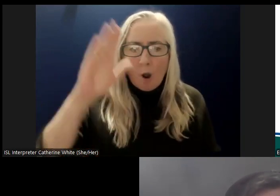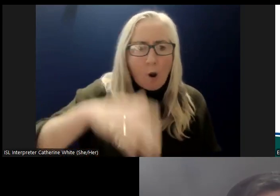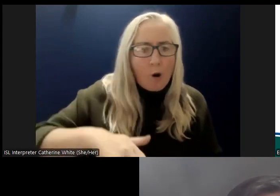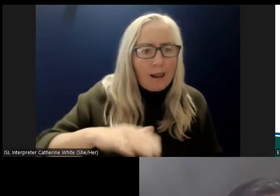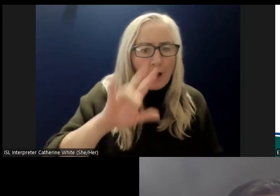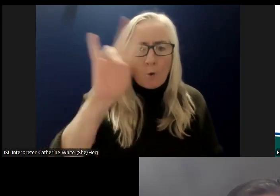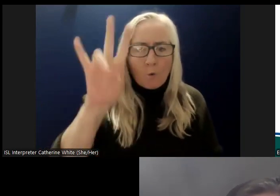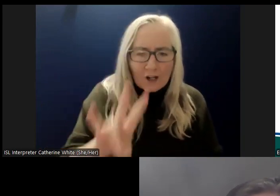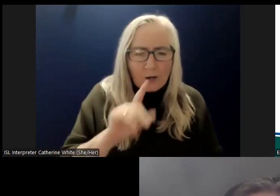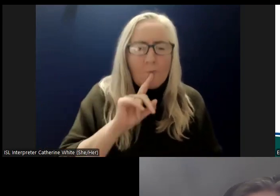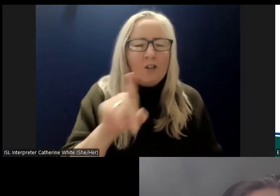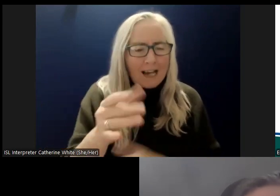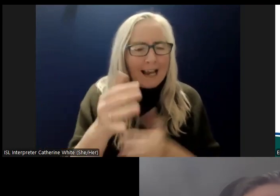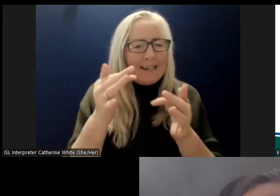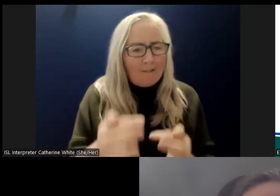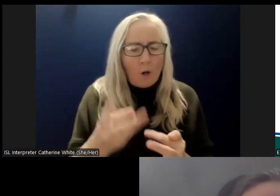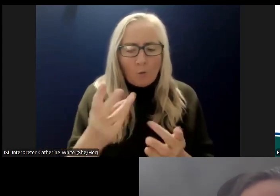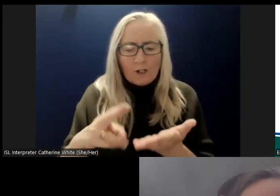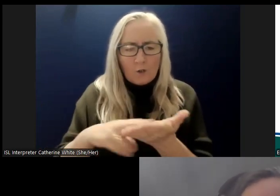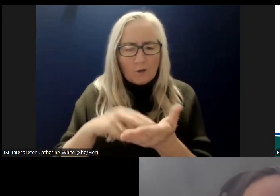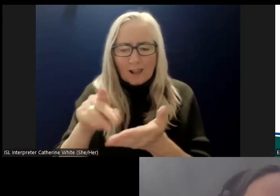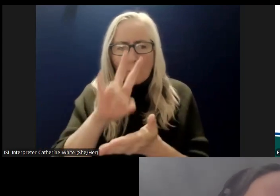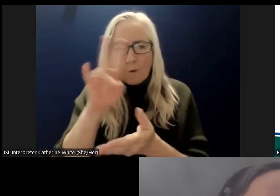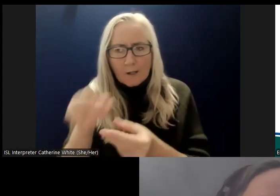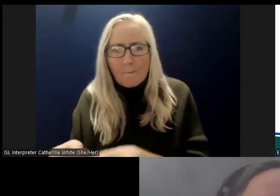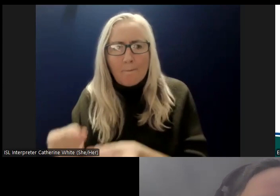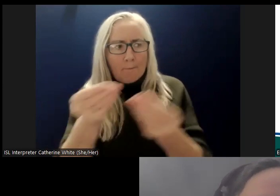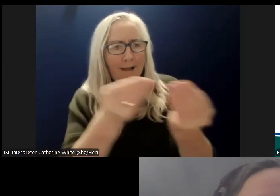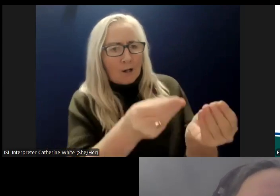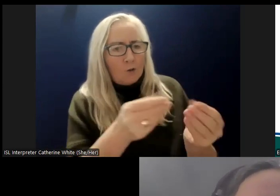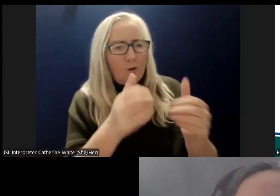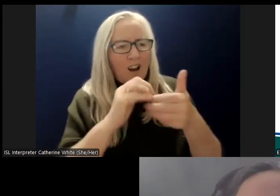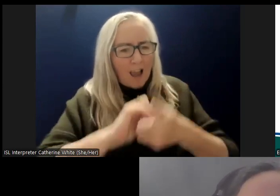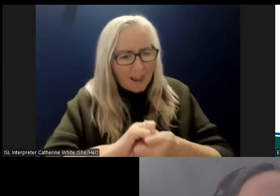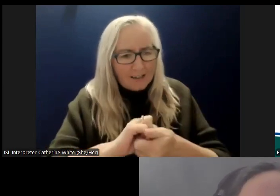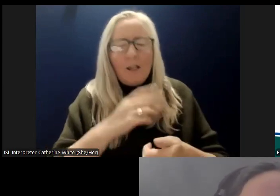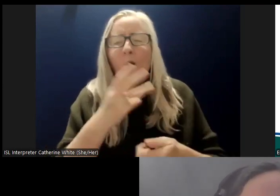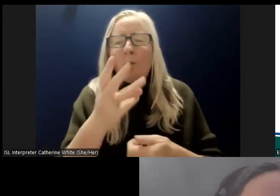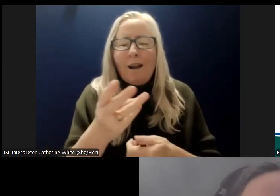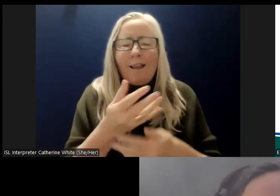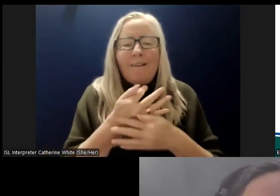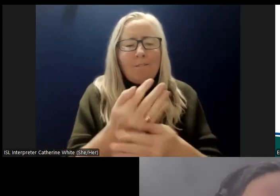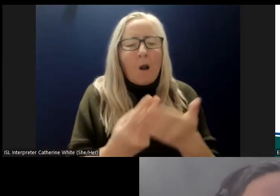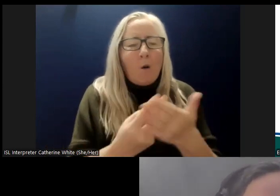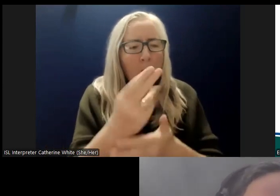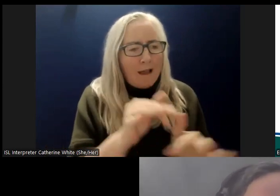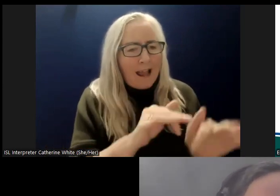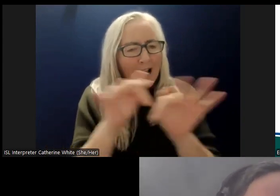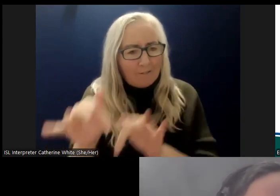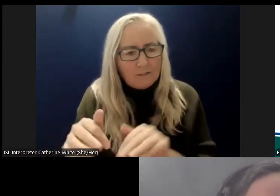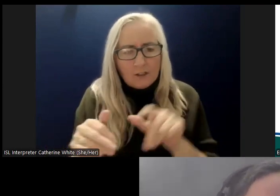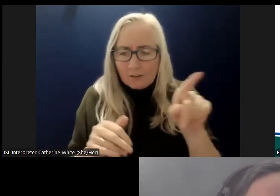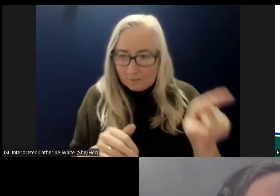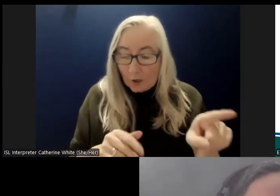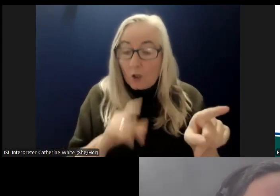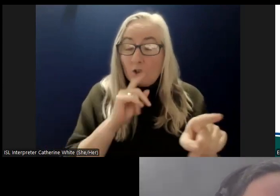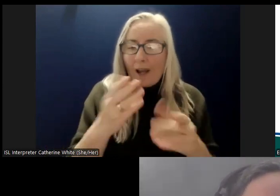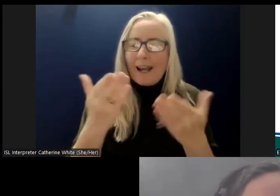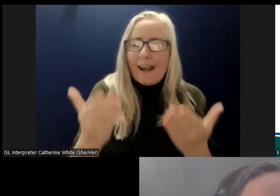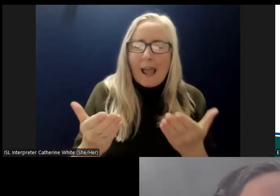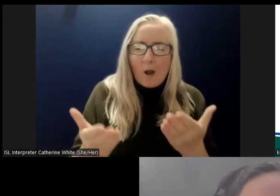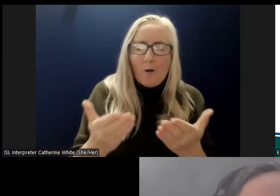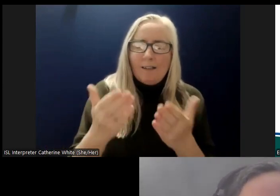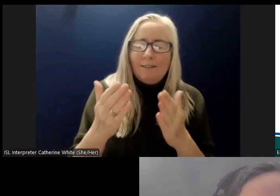she certainly will take them back to colleagues who will, and we'll follow up with her after that. So just a bit of housekeeping before